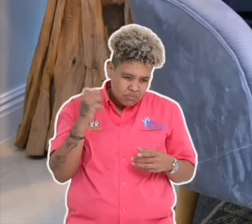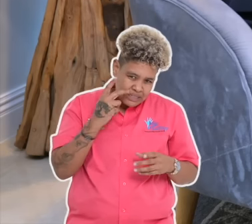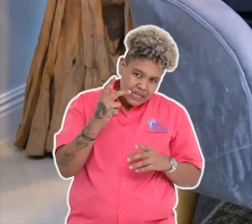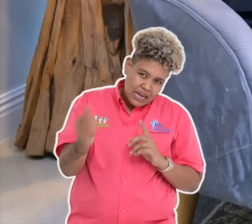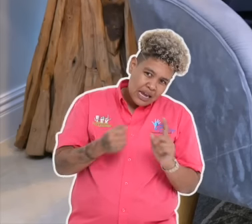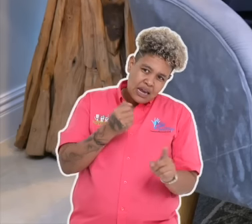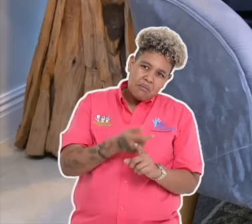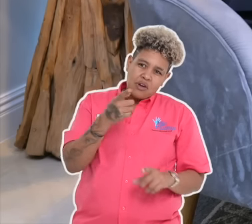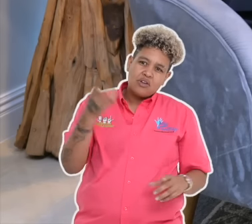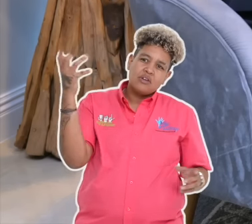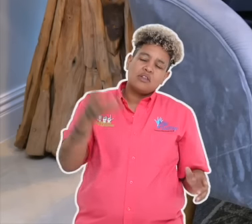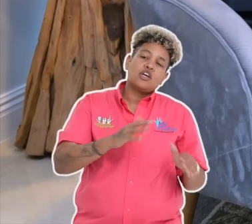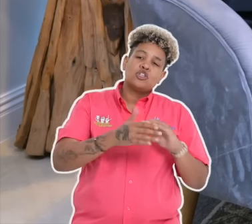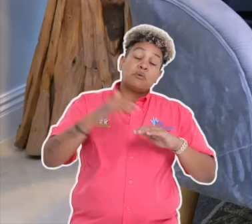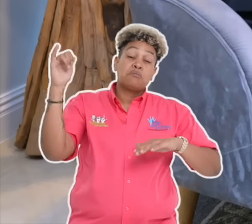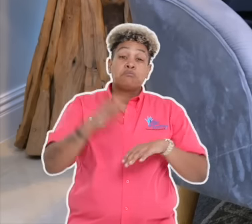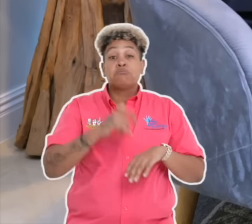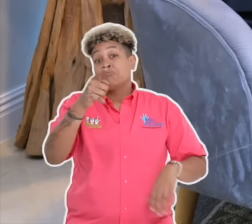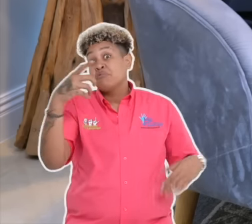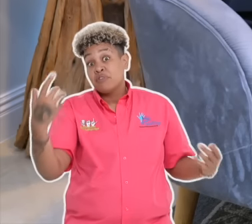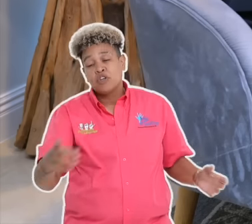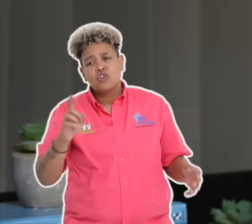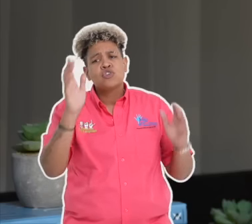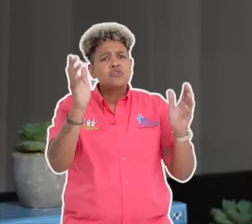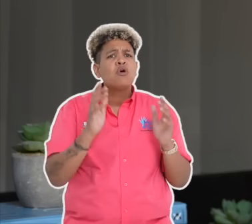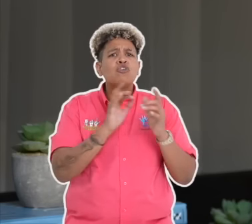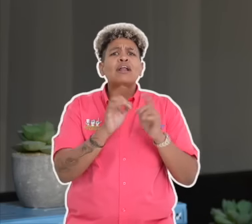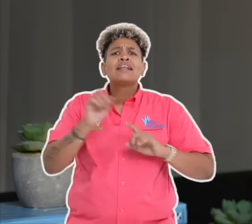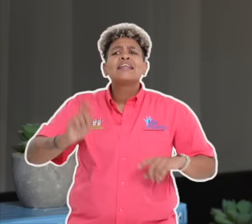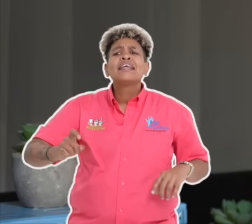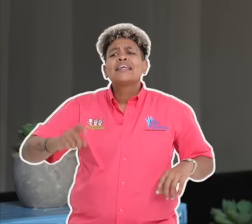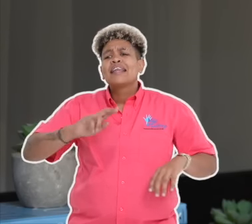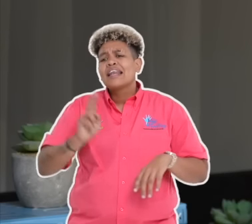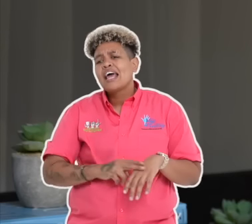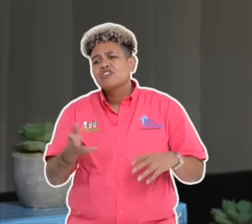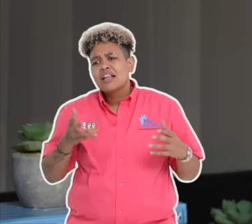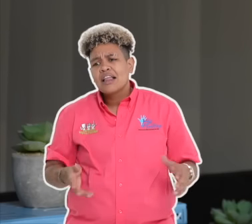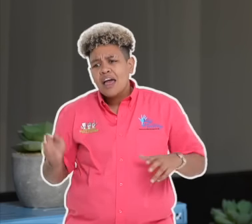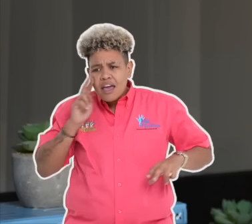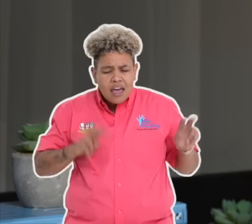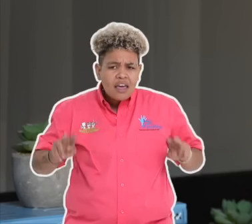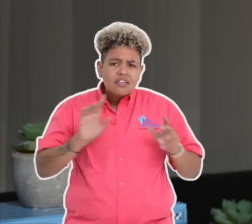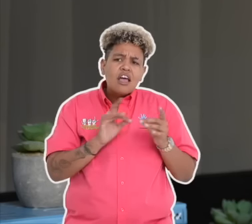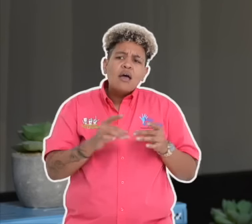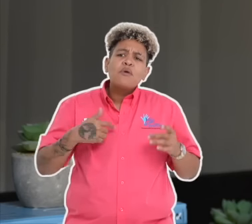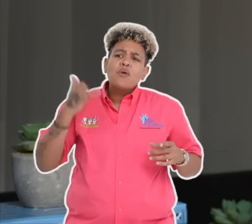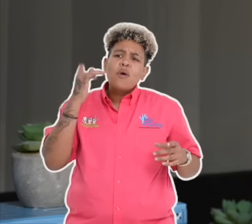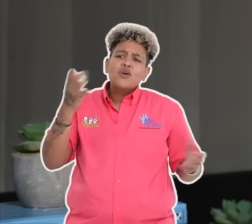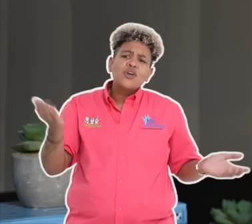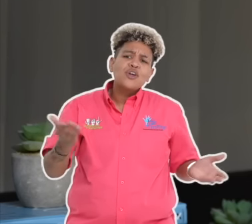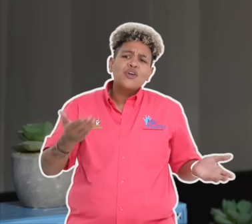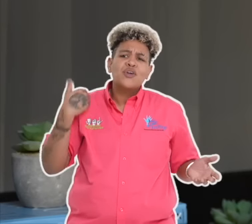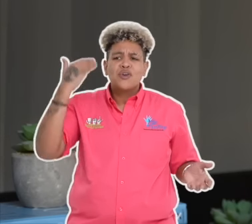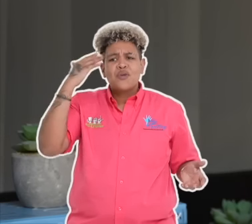see the impact. You've been to Jamaica. Yeah. You've spoken about the needs naturally that's here. Talk to me about